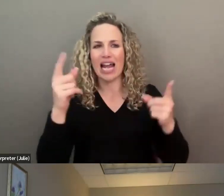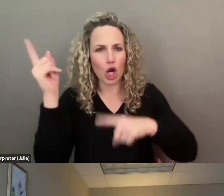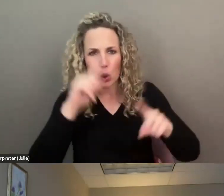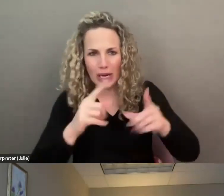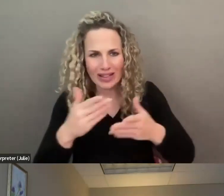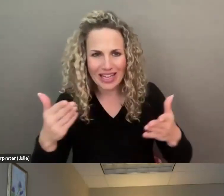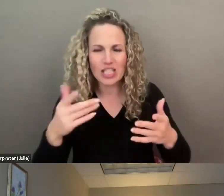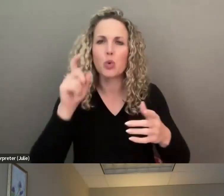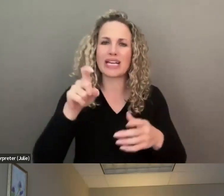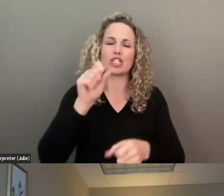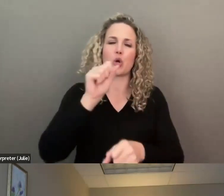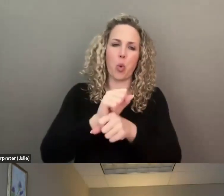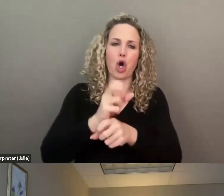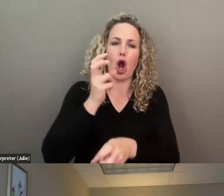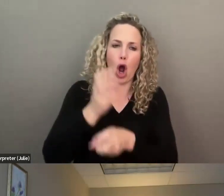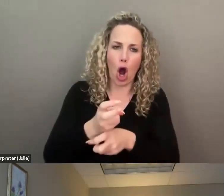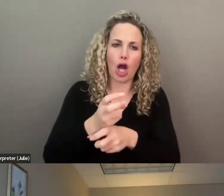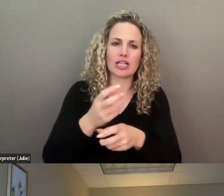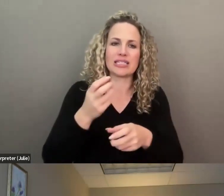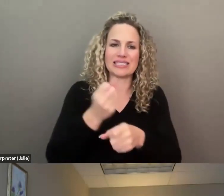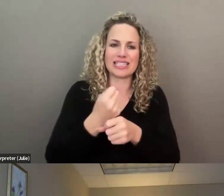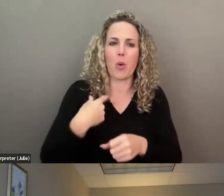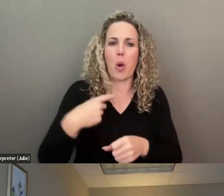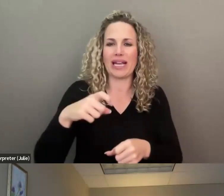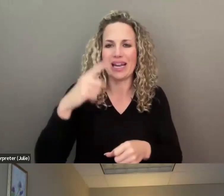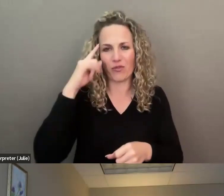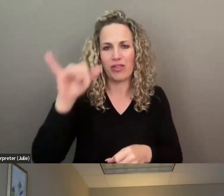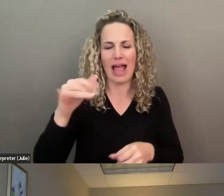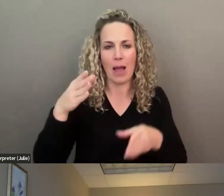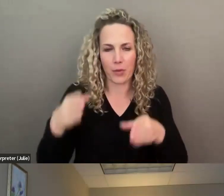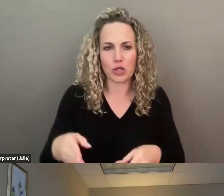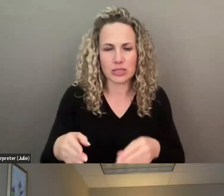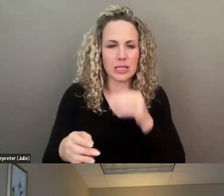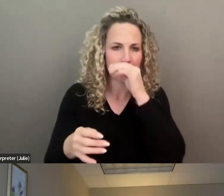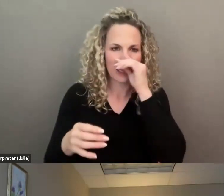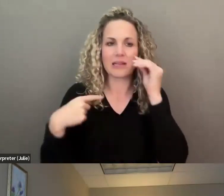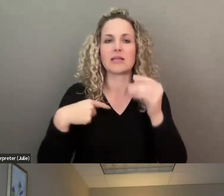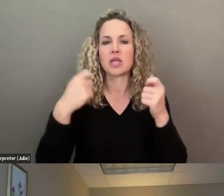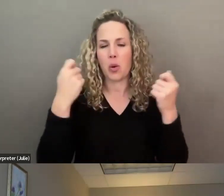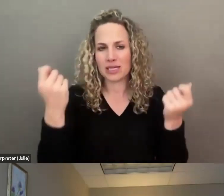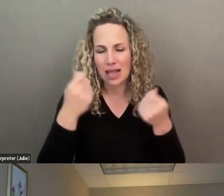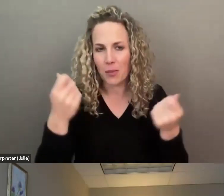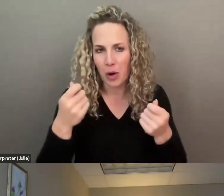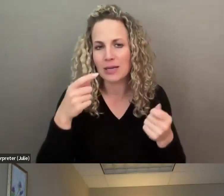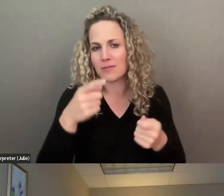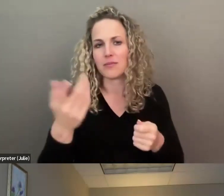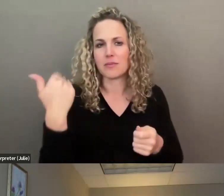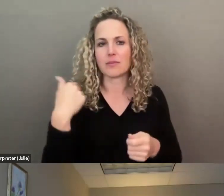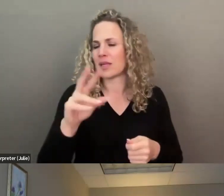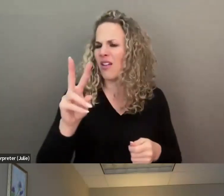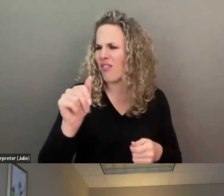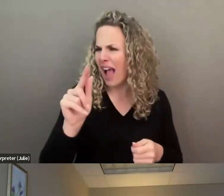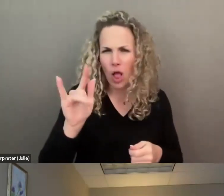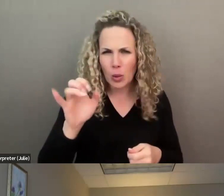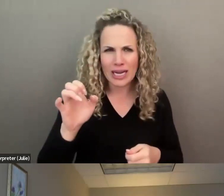actually working really hard to get to what we need to get to for that person. And so we celebrated Val Oldham last night, Valerie Oldham, and